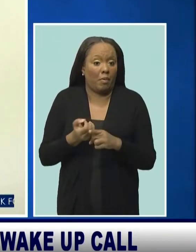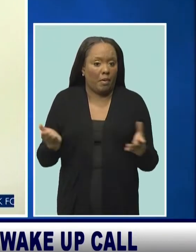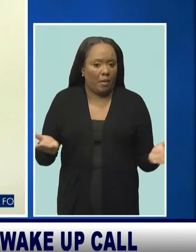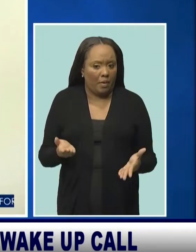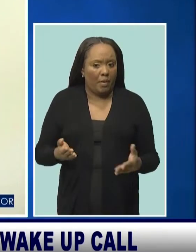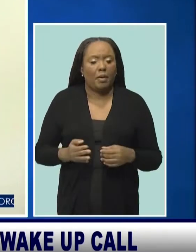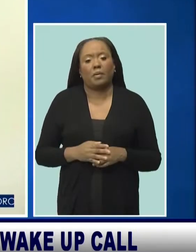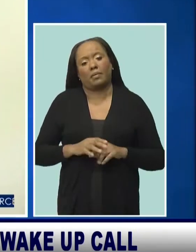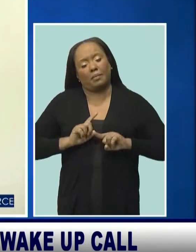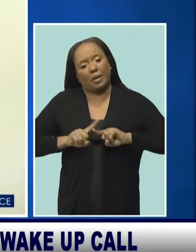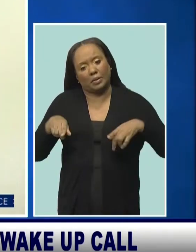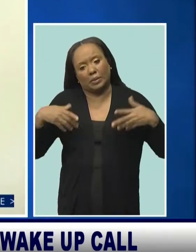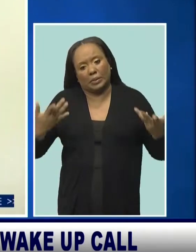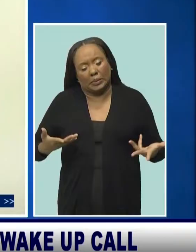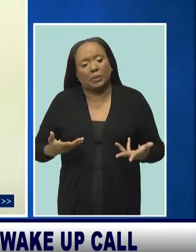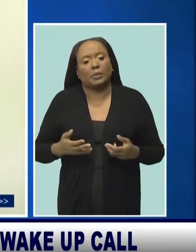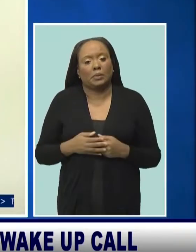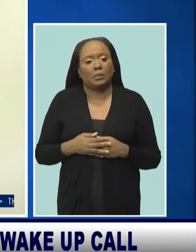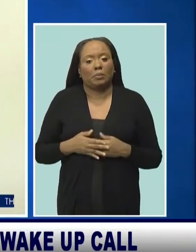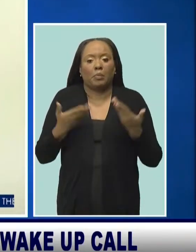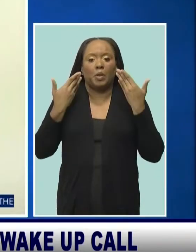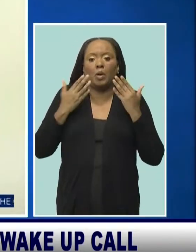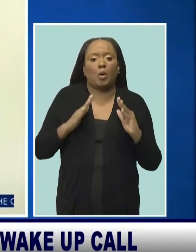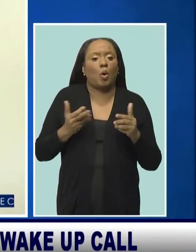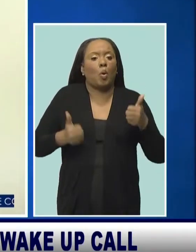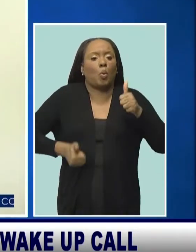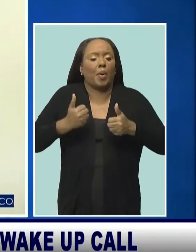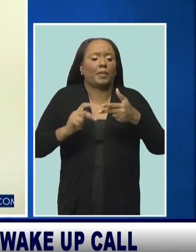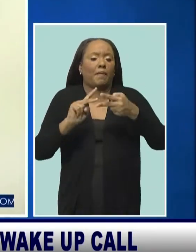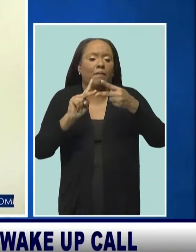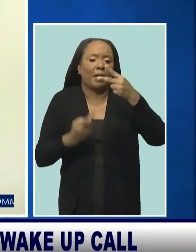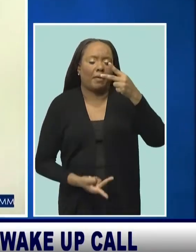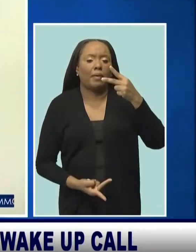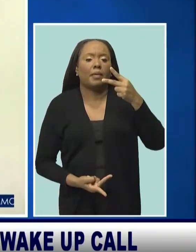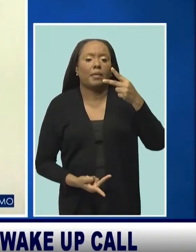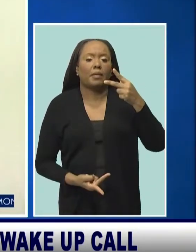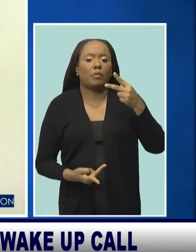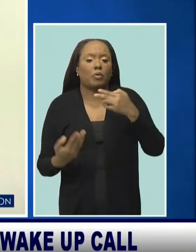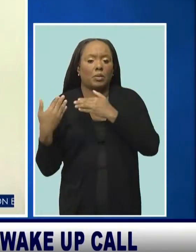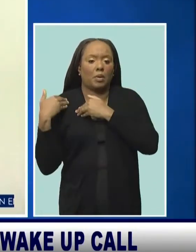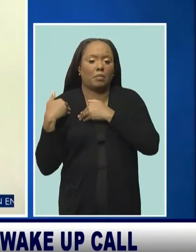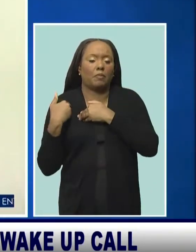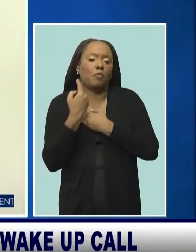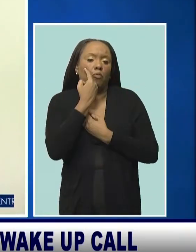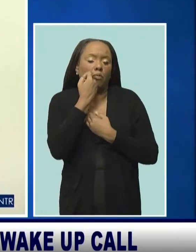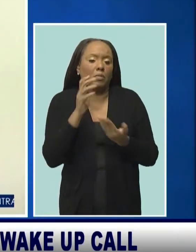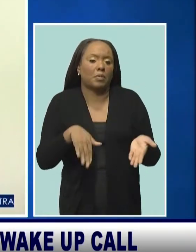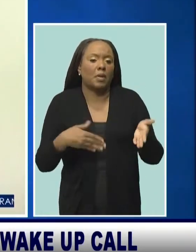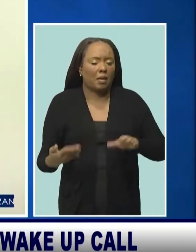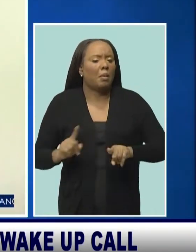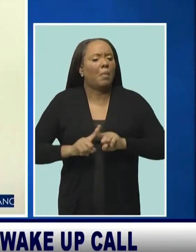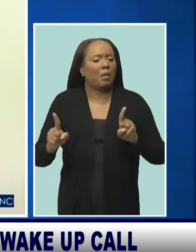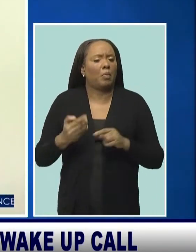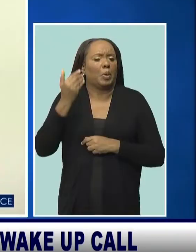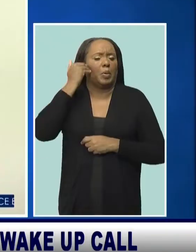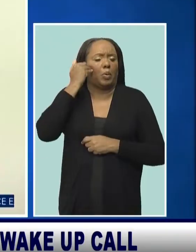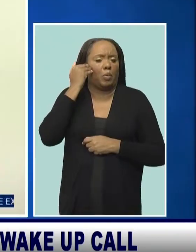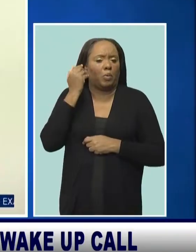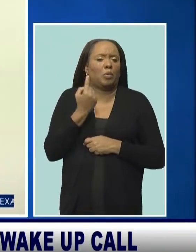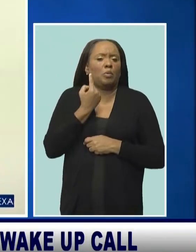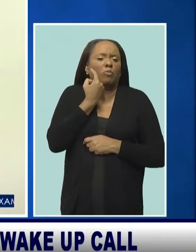is responsible at this point in time, but we know that there was a more transmissible variant that was on the horizon. So the fact